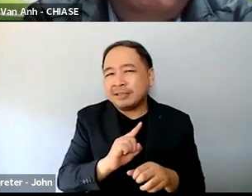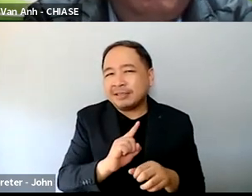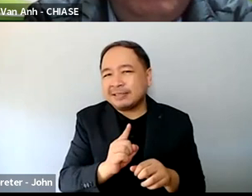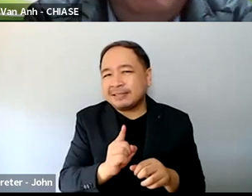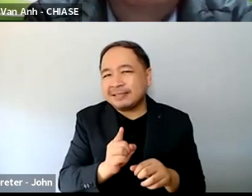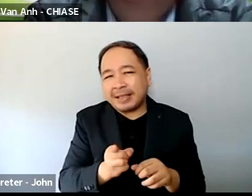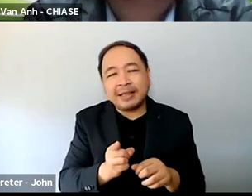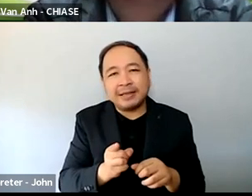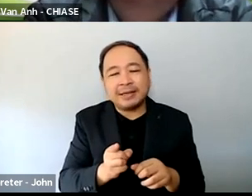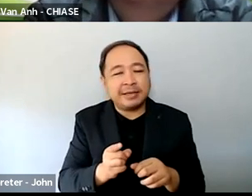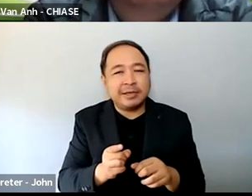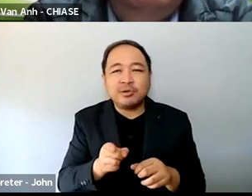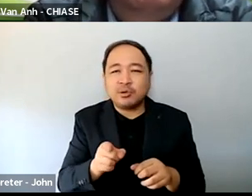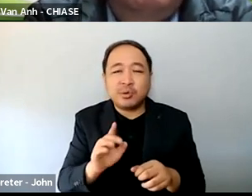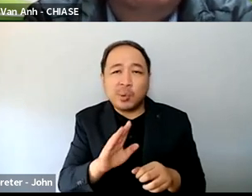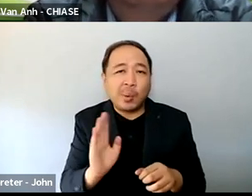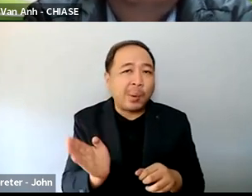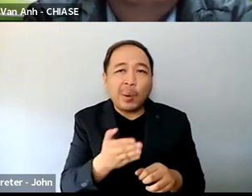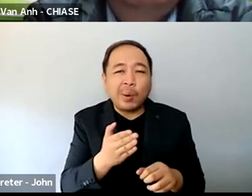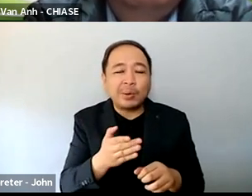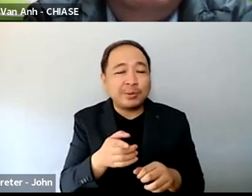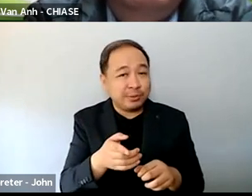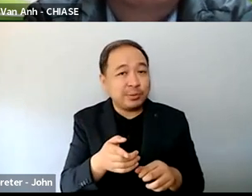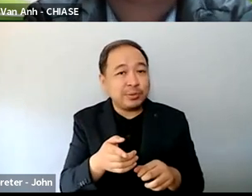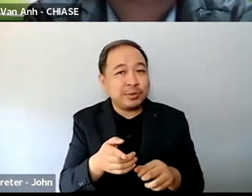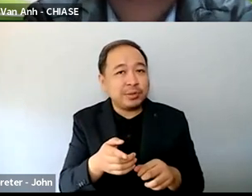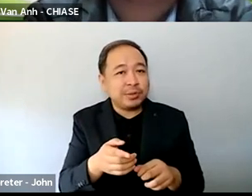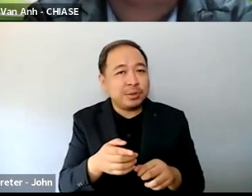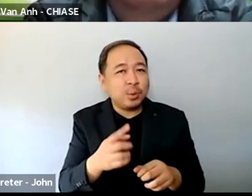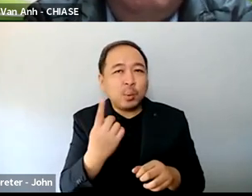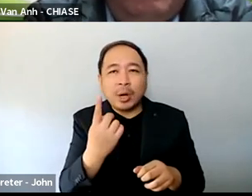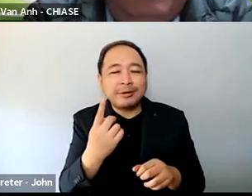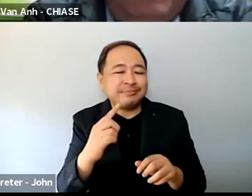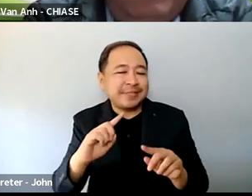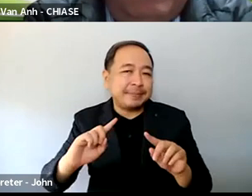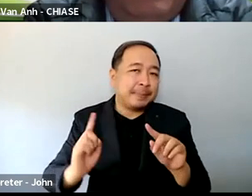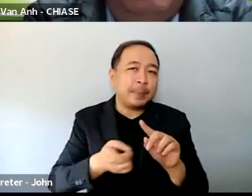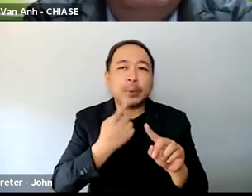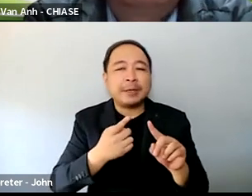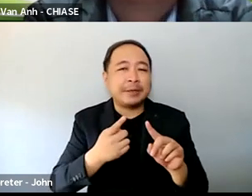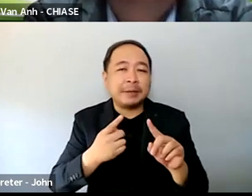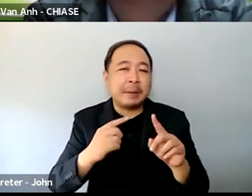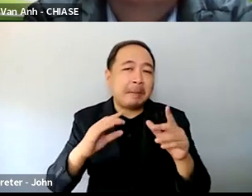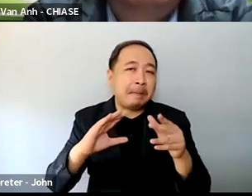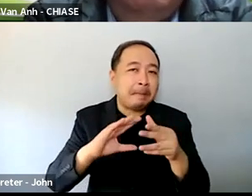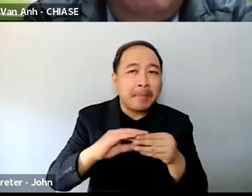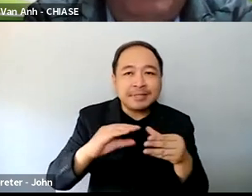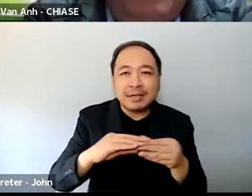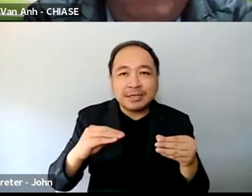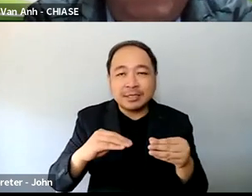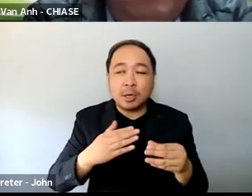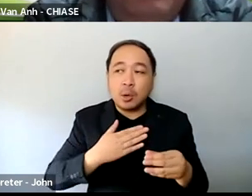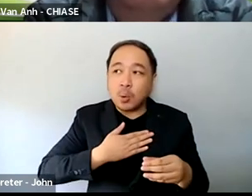to all of you, just to tell us one key messages that you'd like to see and reflected in